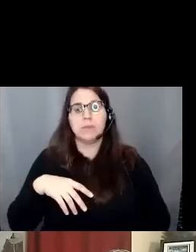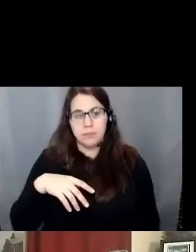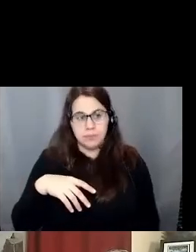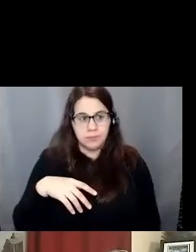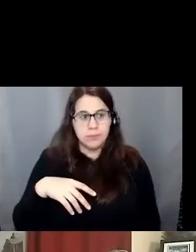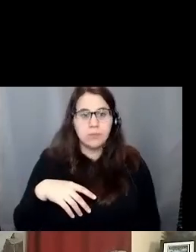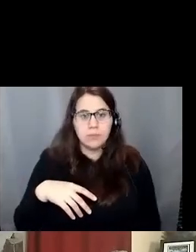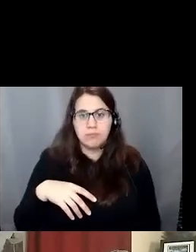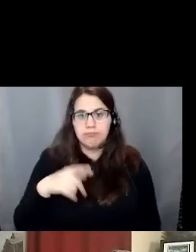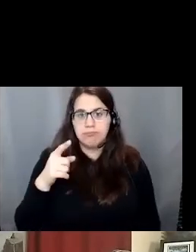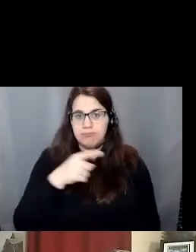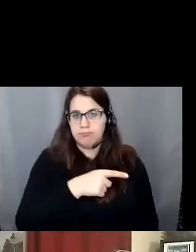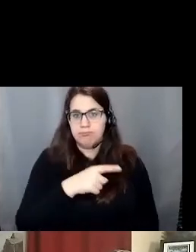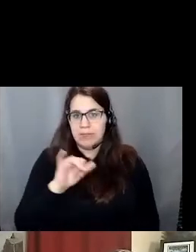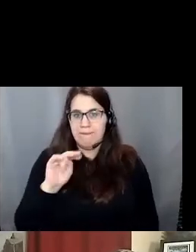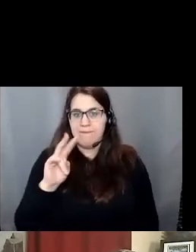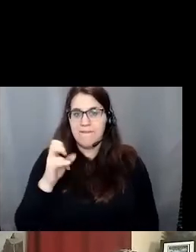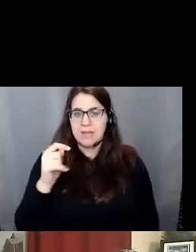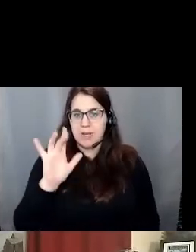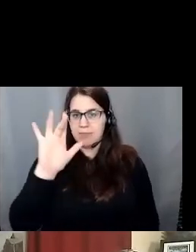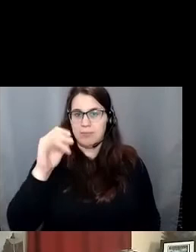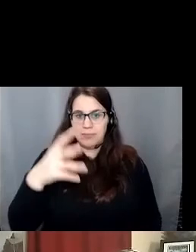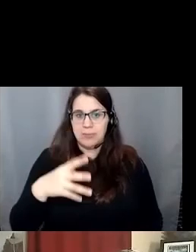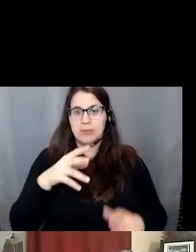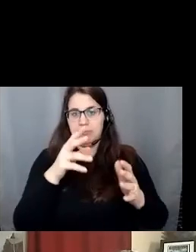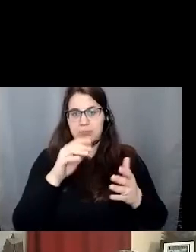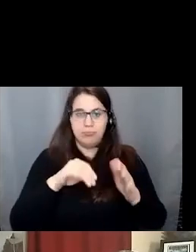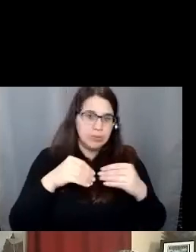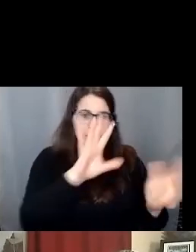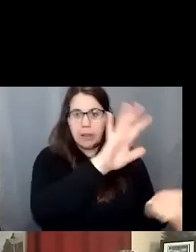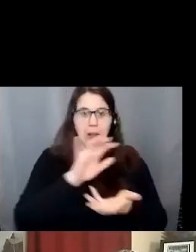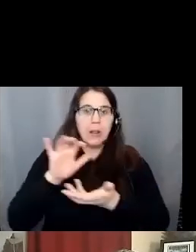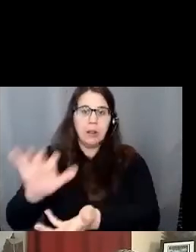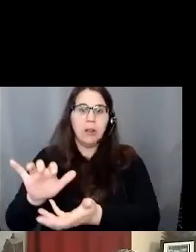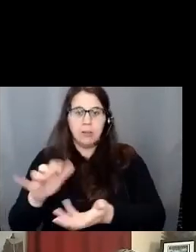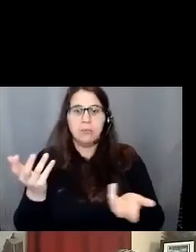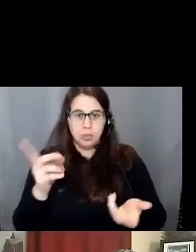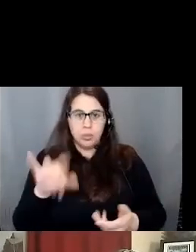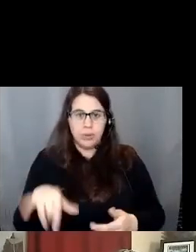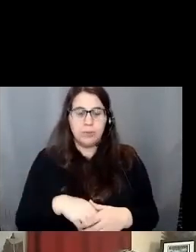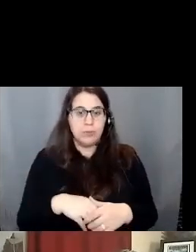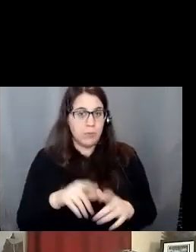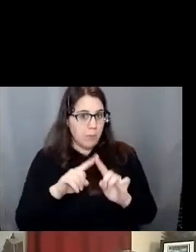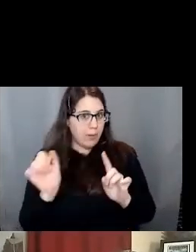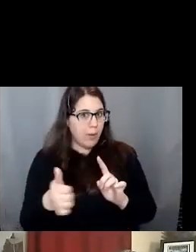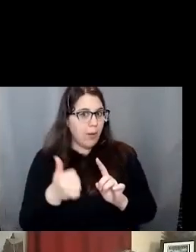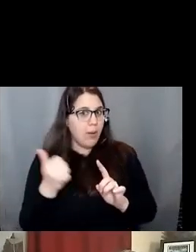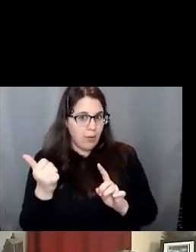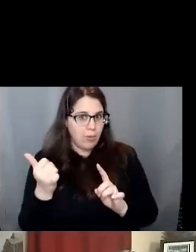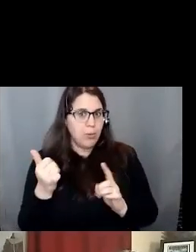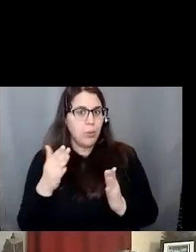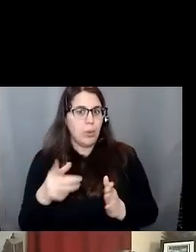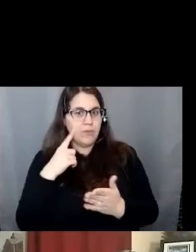screen and be able to do that. But I will point out as we go through the presentation, there are other ways to get